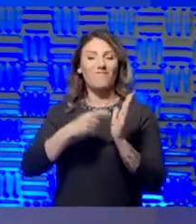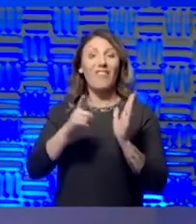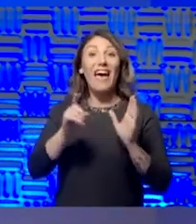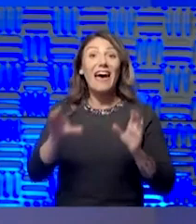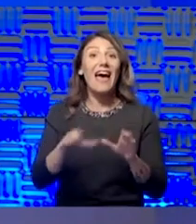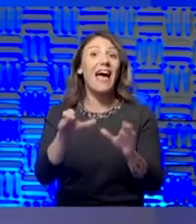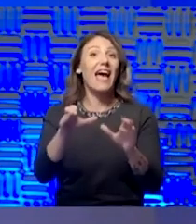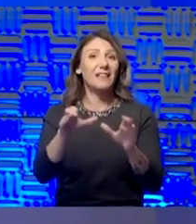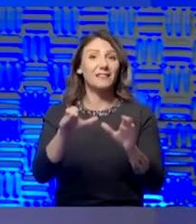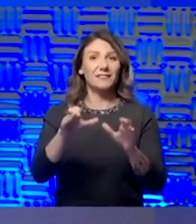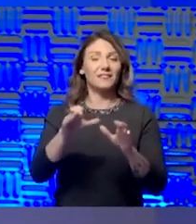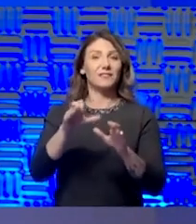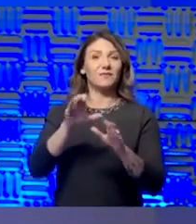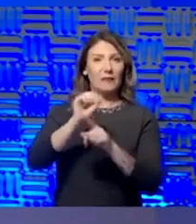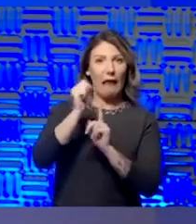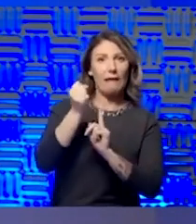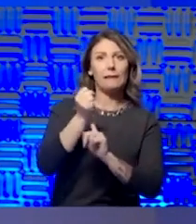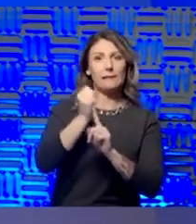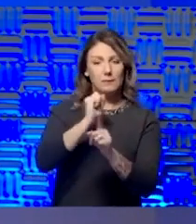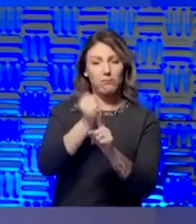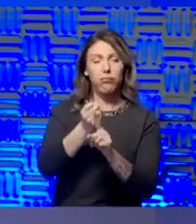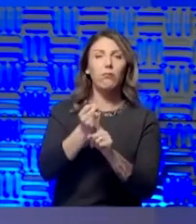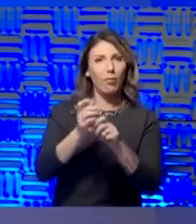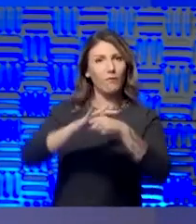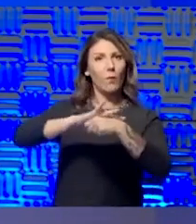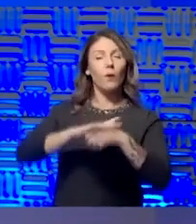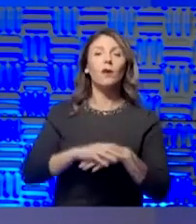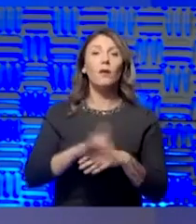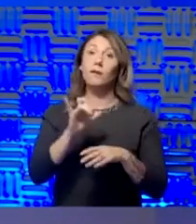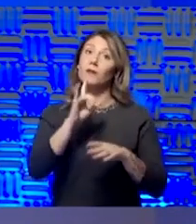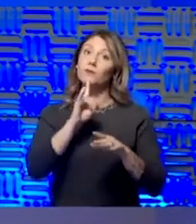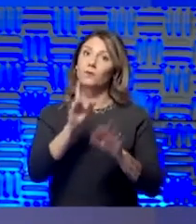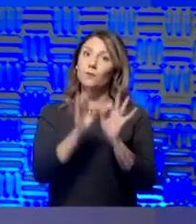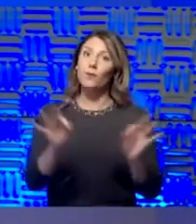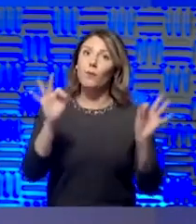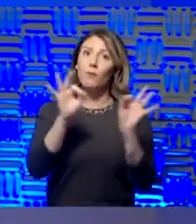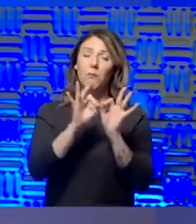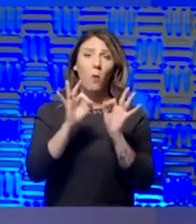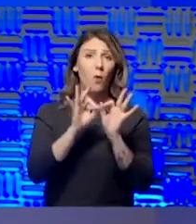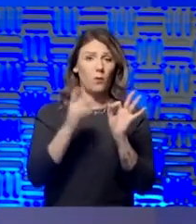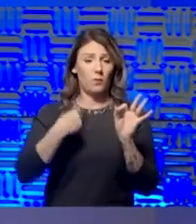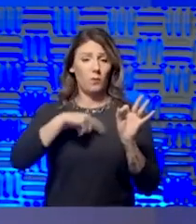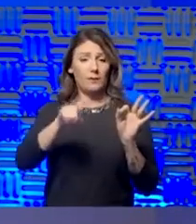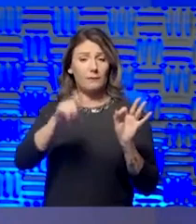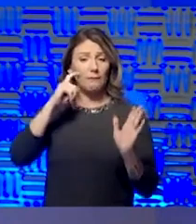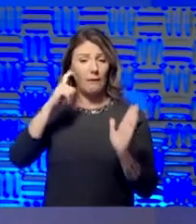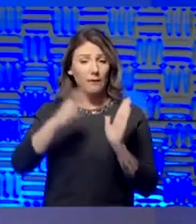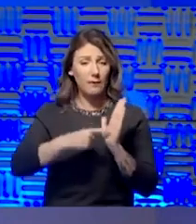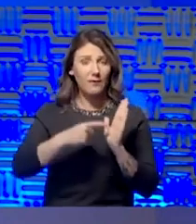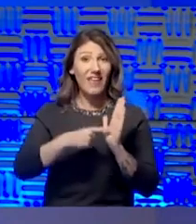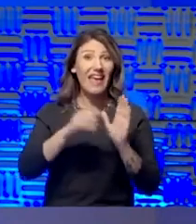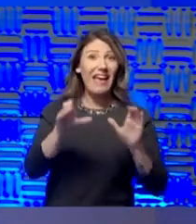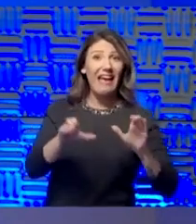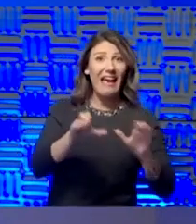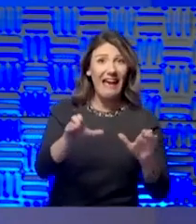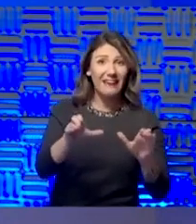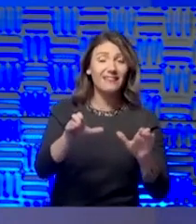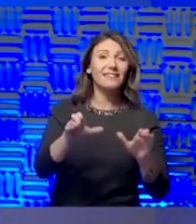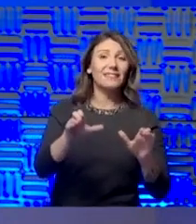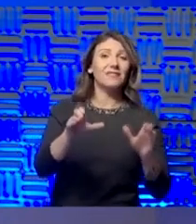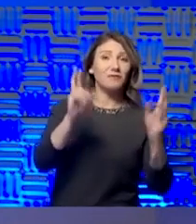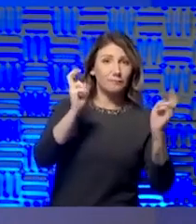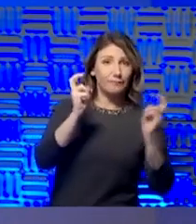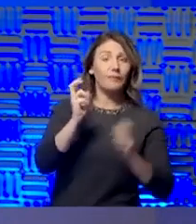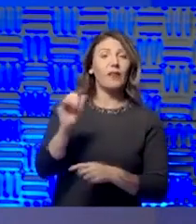cases for the most part. I think that's extremely important so that we can identify active infection and try to